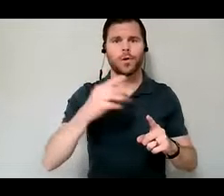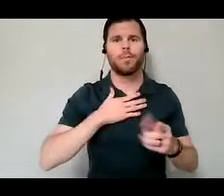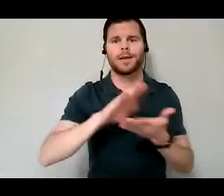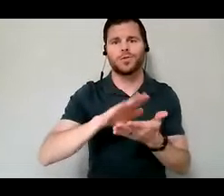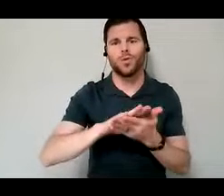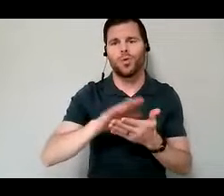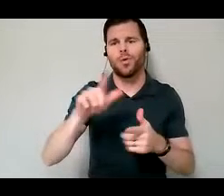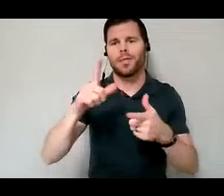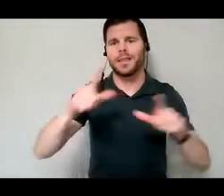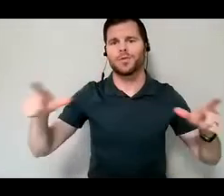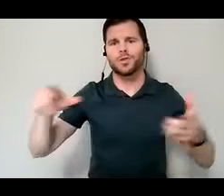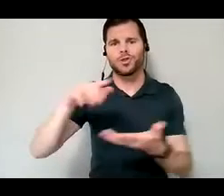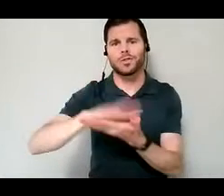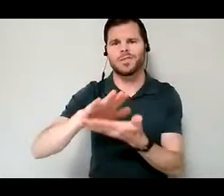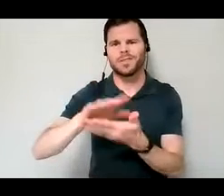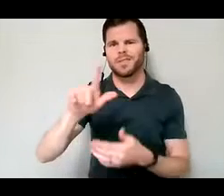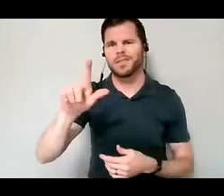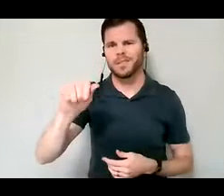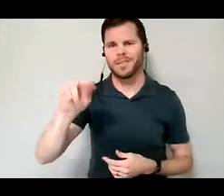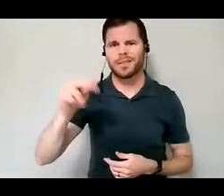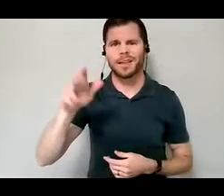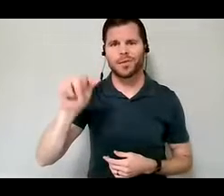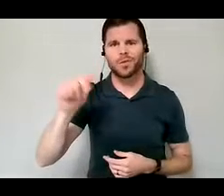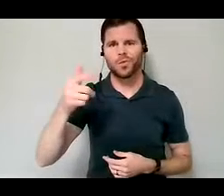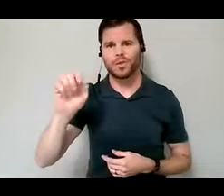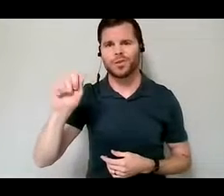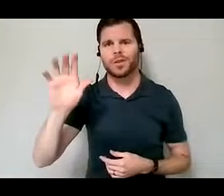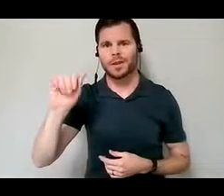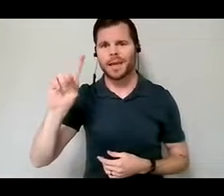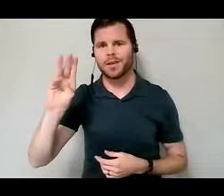them on the way they see bullying.